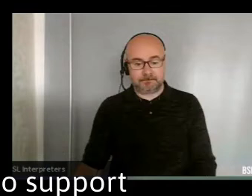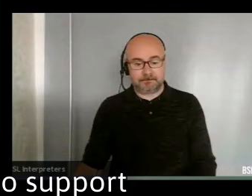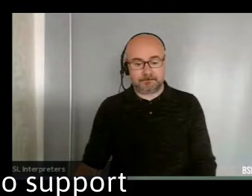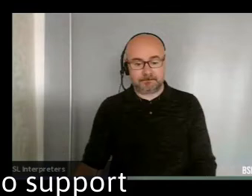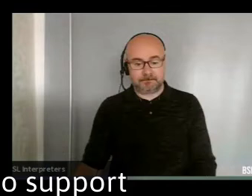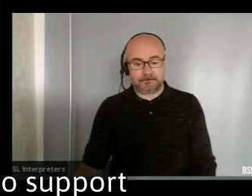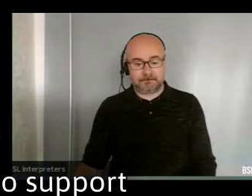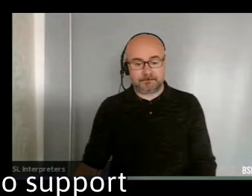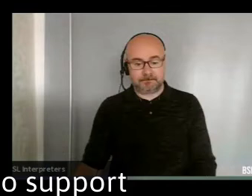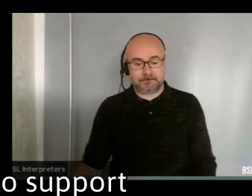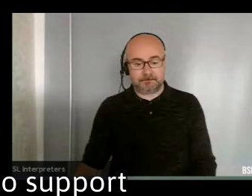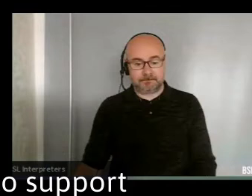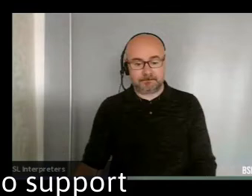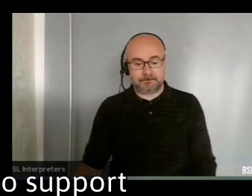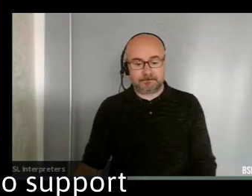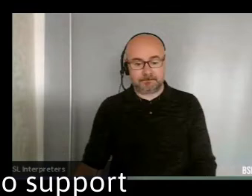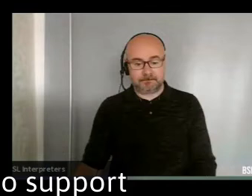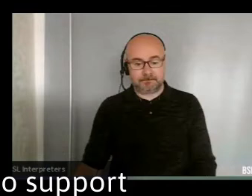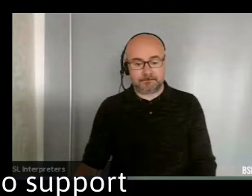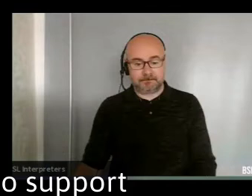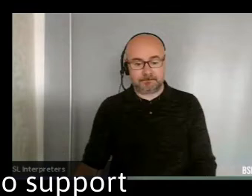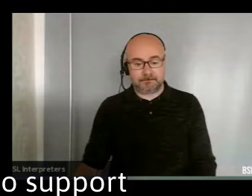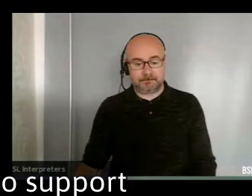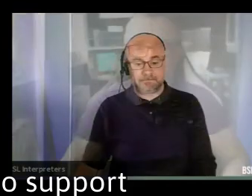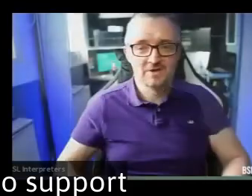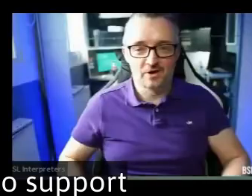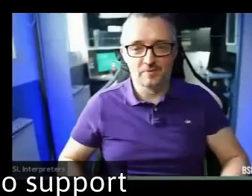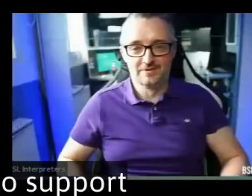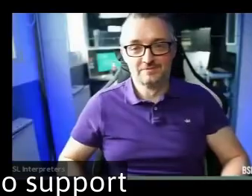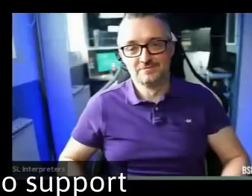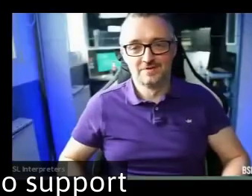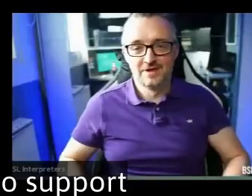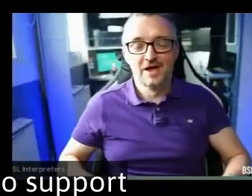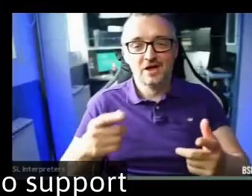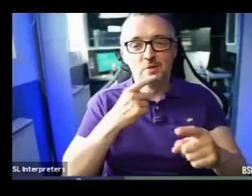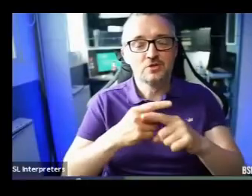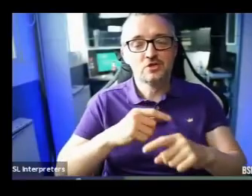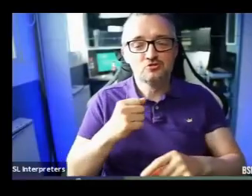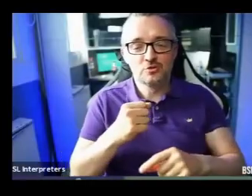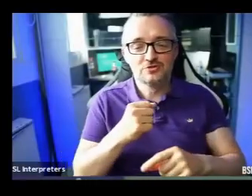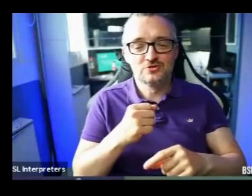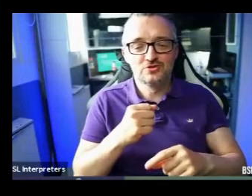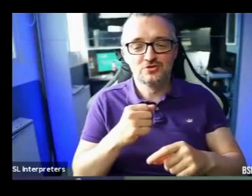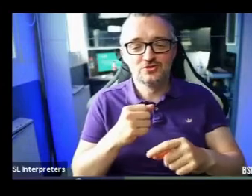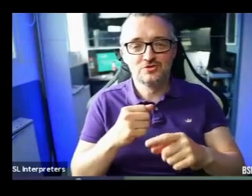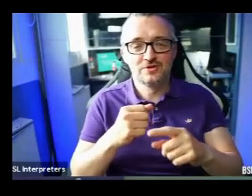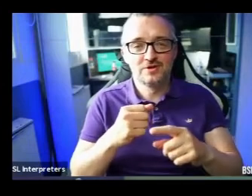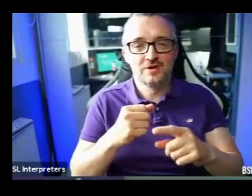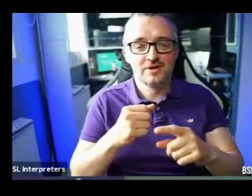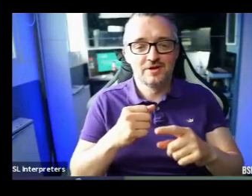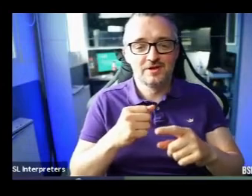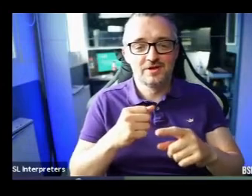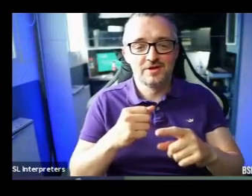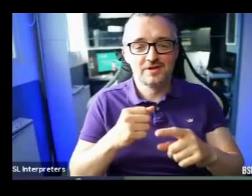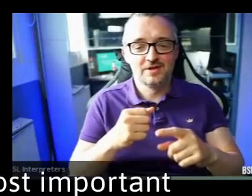Craig and I were working closely to support the Scottish Dementia Research Consortium and the Scottish Dementia Informatics